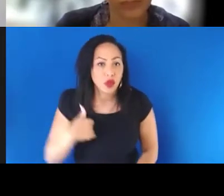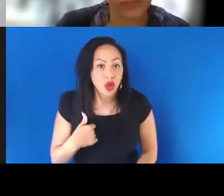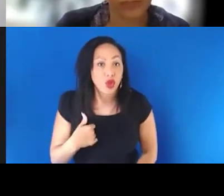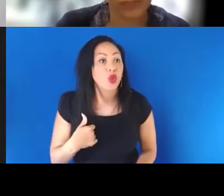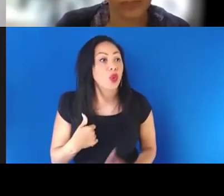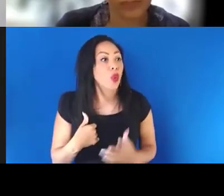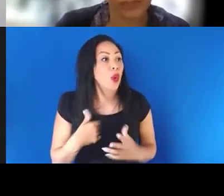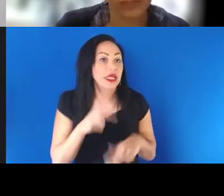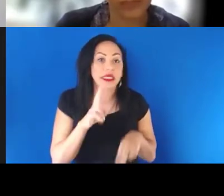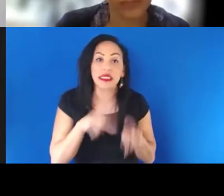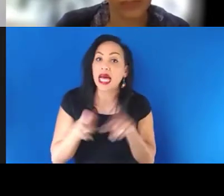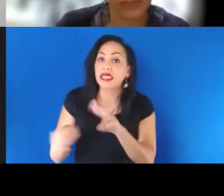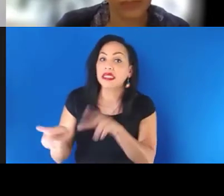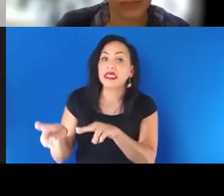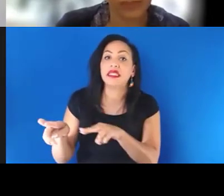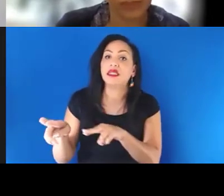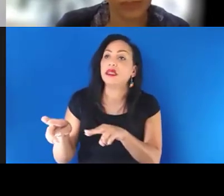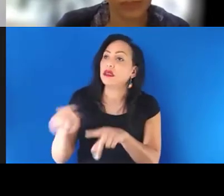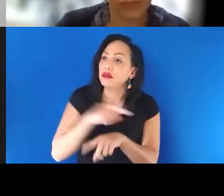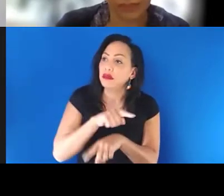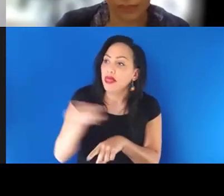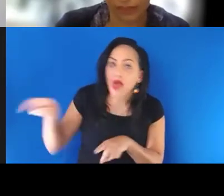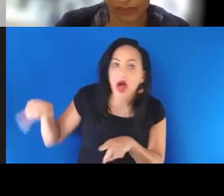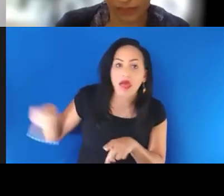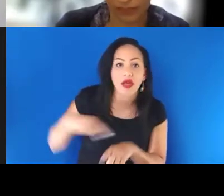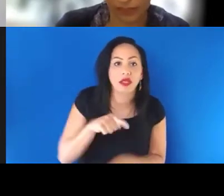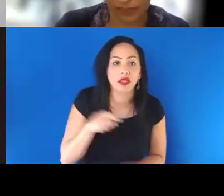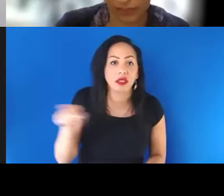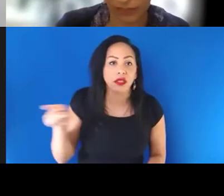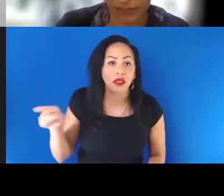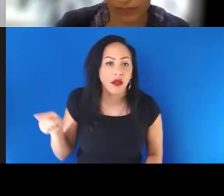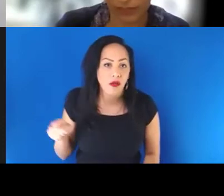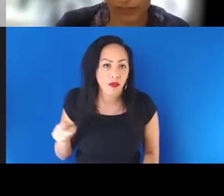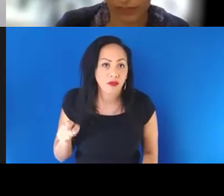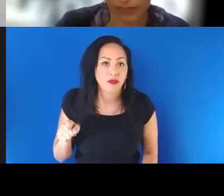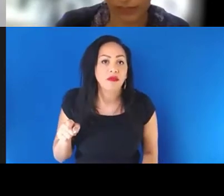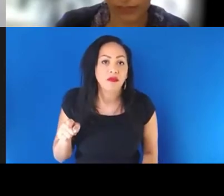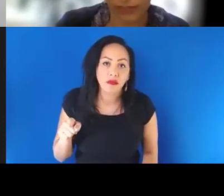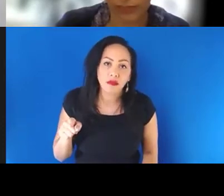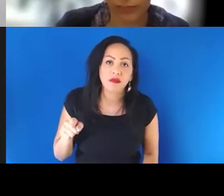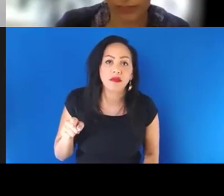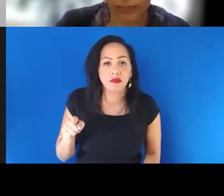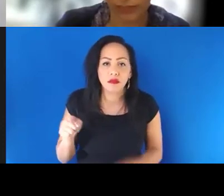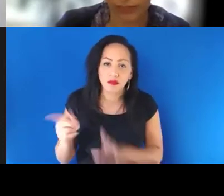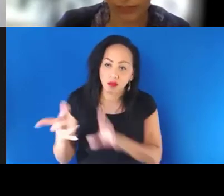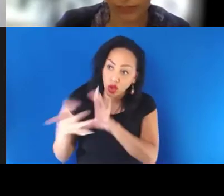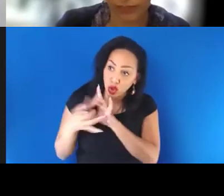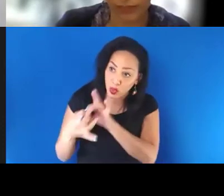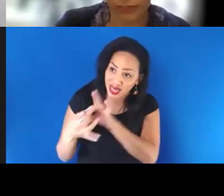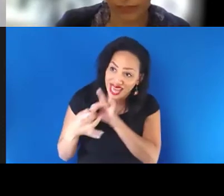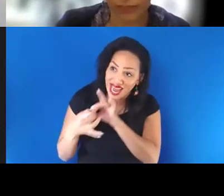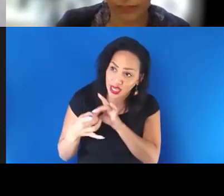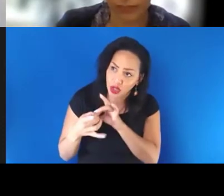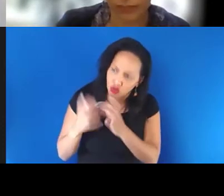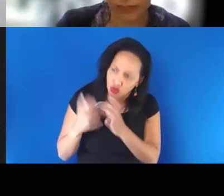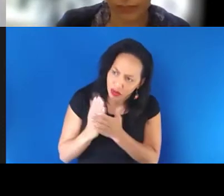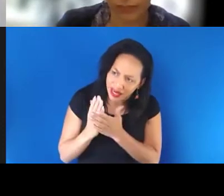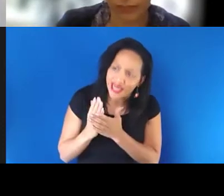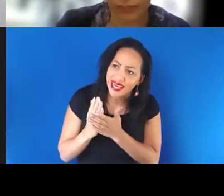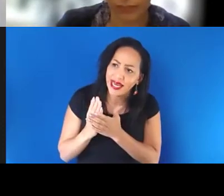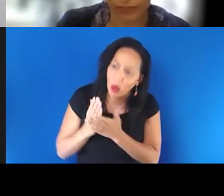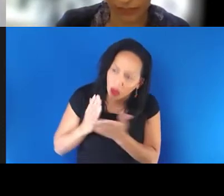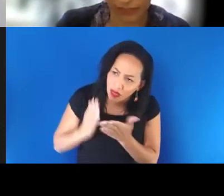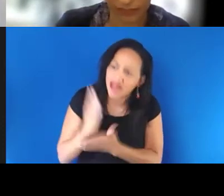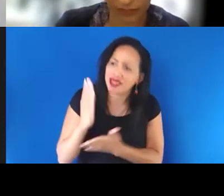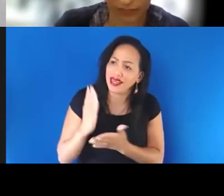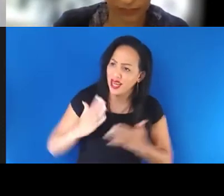ability of the others to engage with you in the challenges that you faced, and you